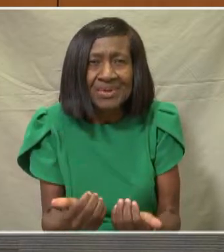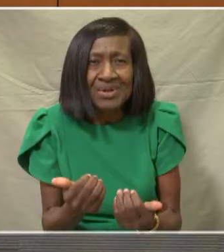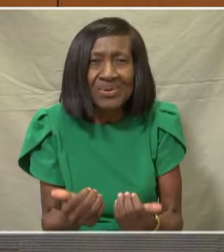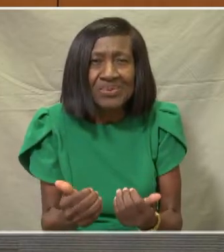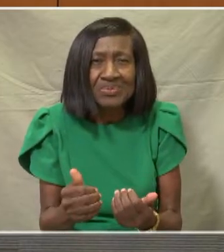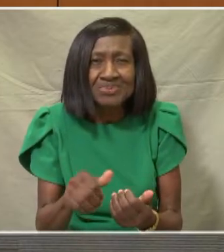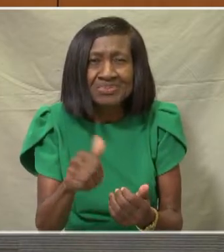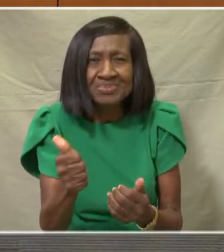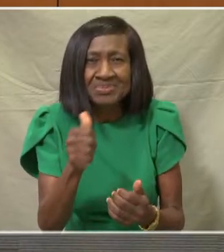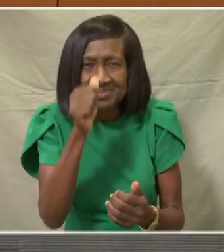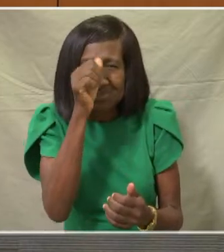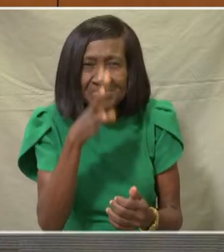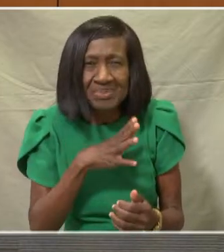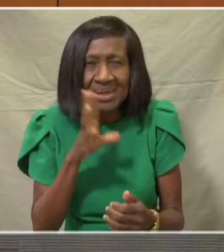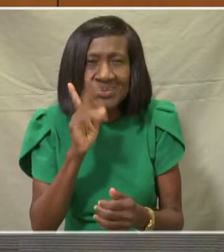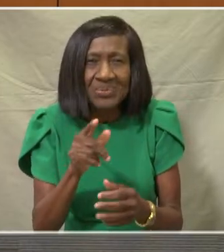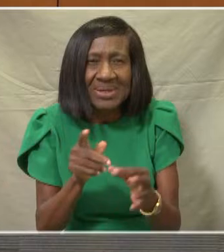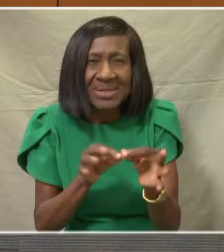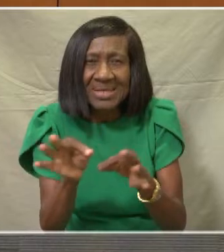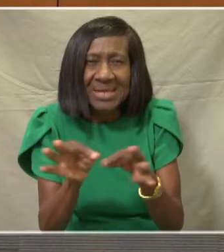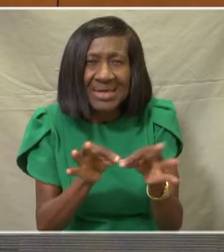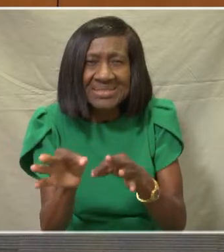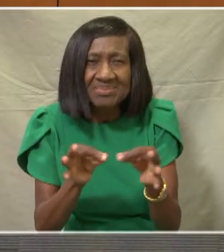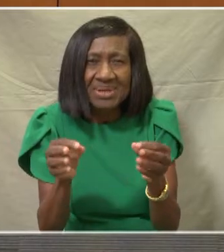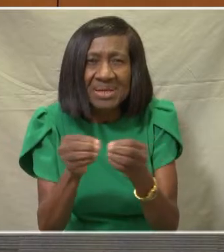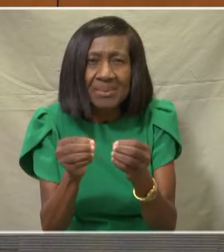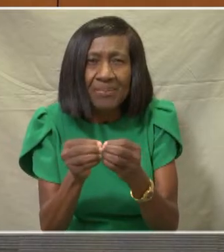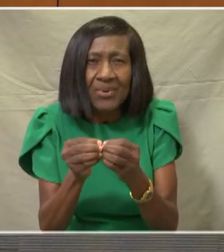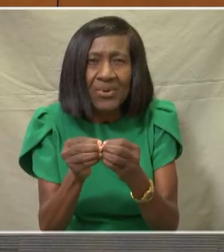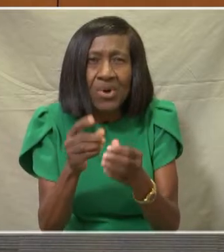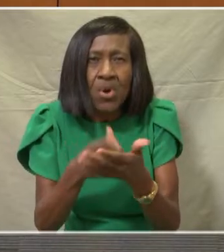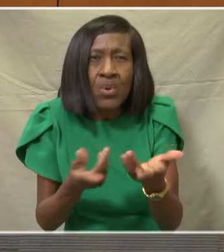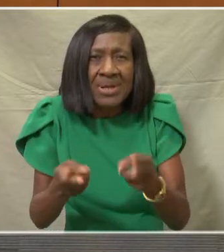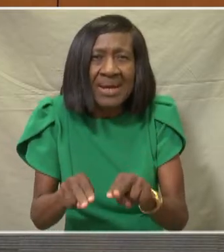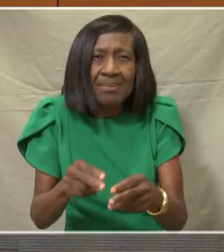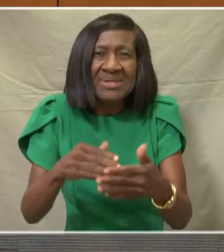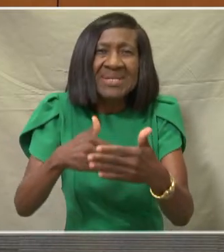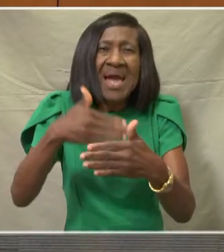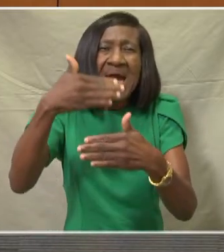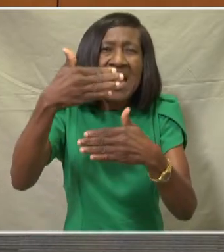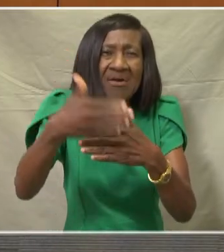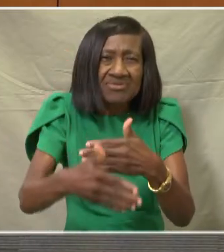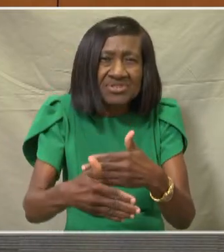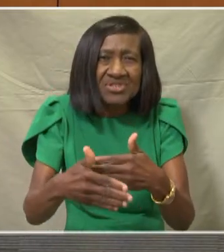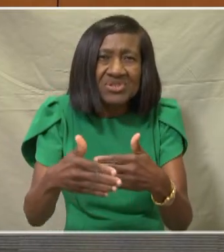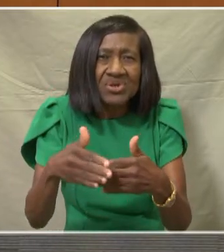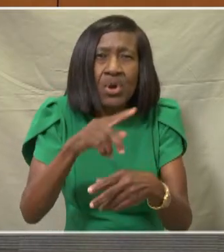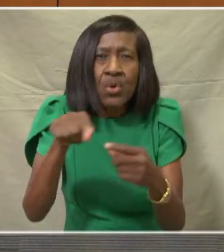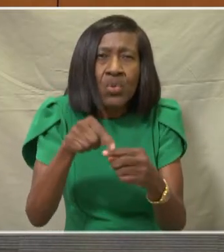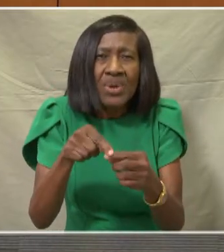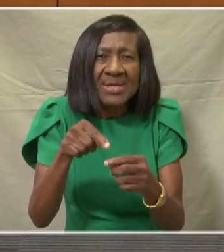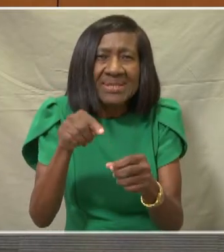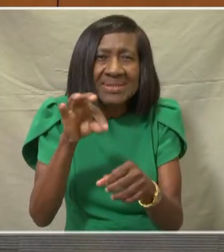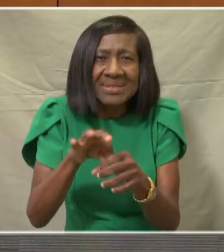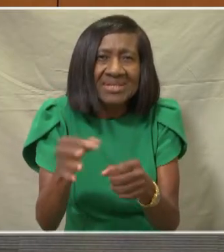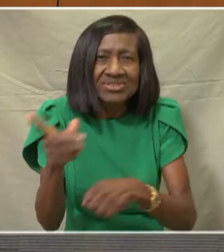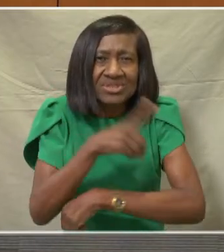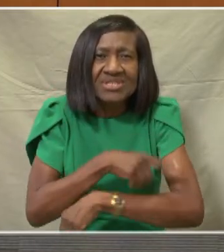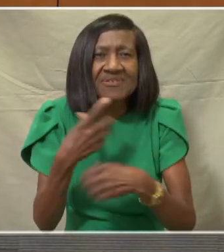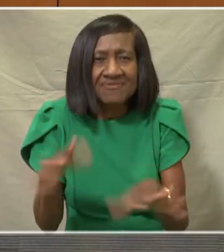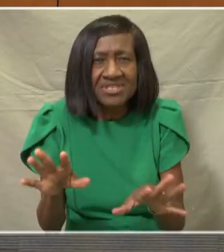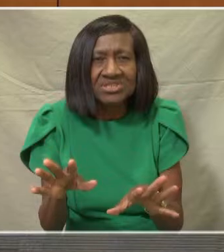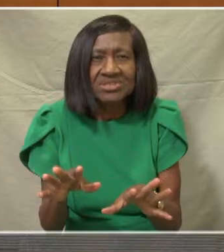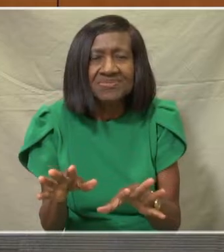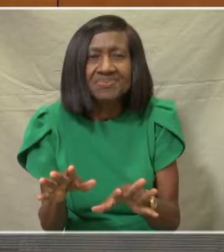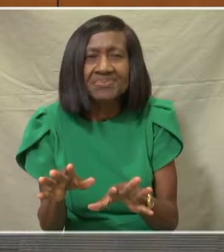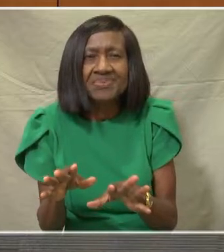to Rob, who will explain a little bit more about what happens after election day. Thank you. Yes. First of all, I think we'll